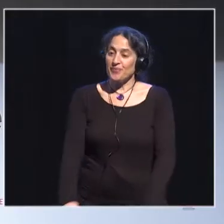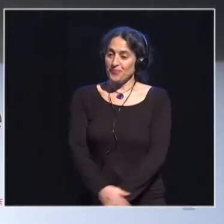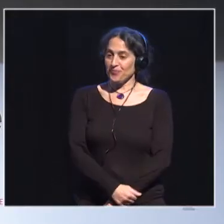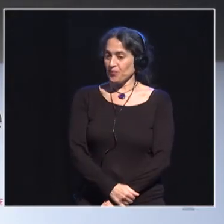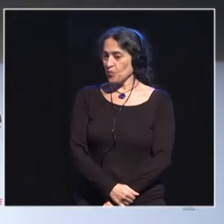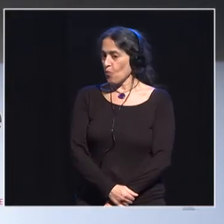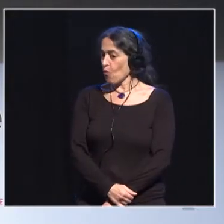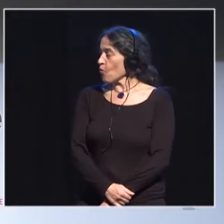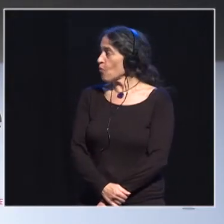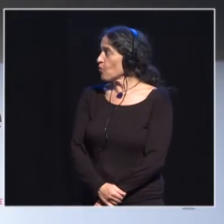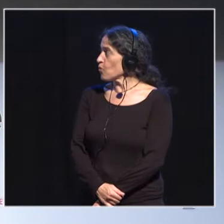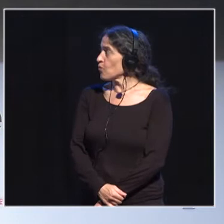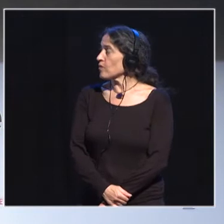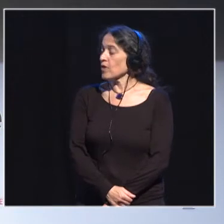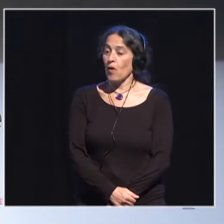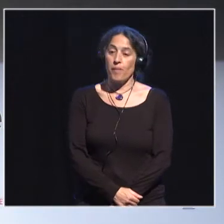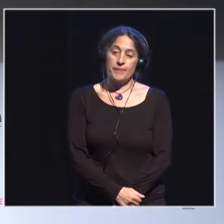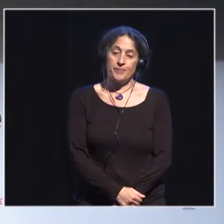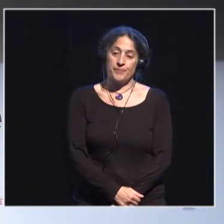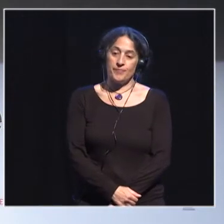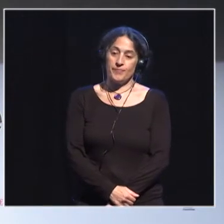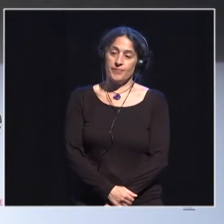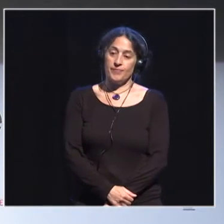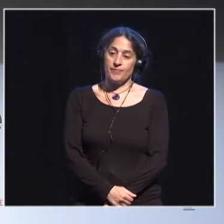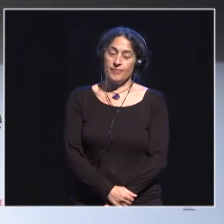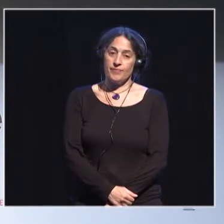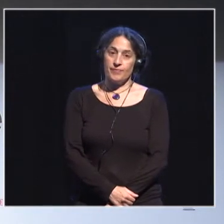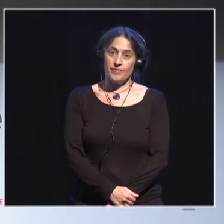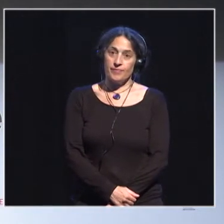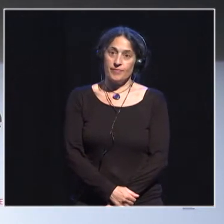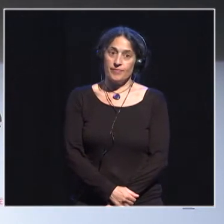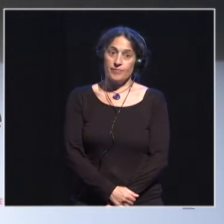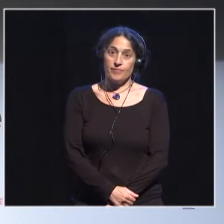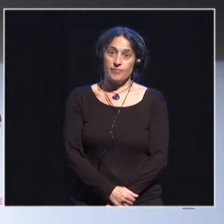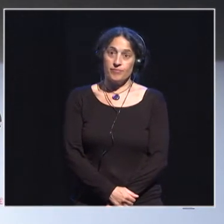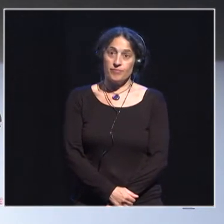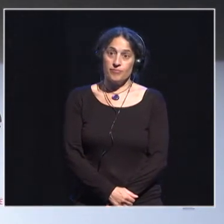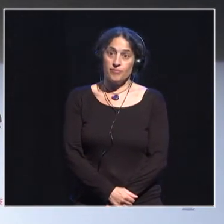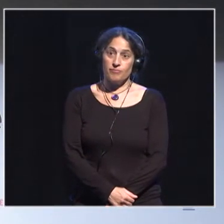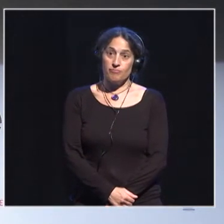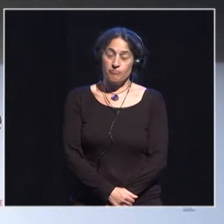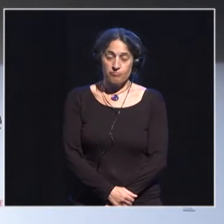should be driven by? Okay, again, that's a resounding,